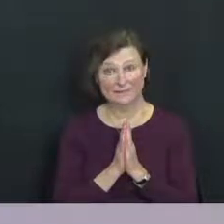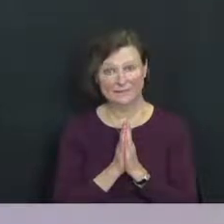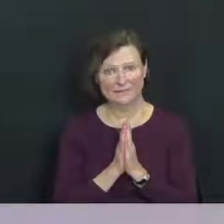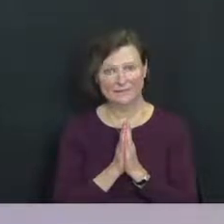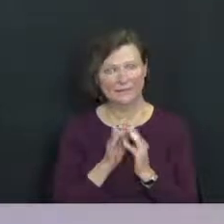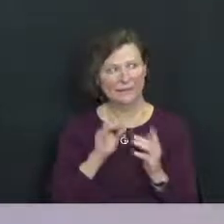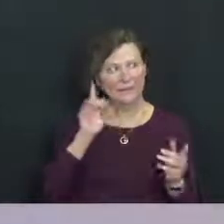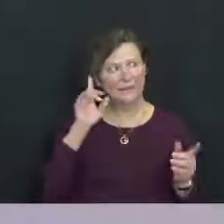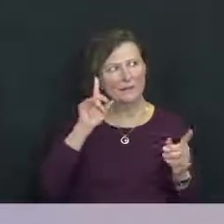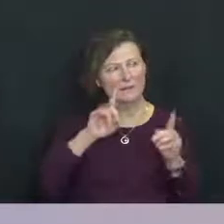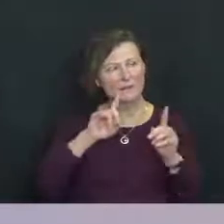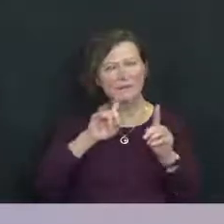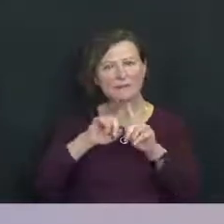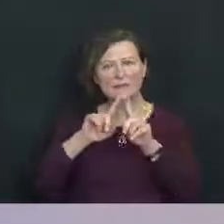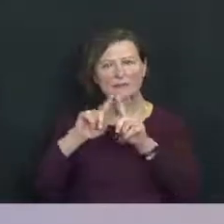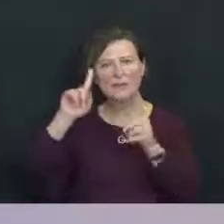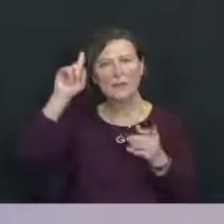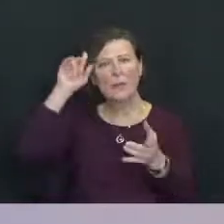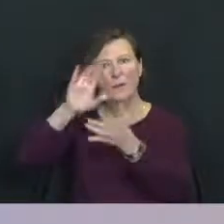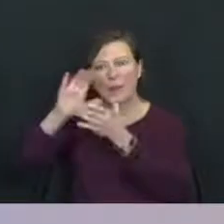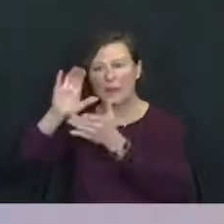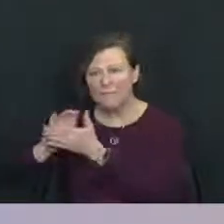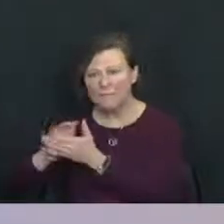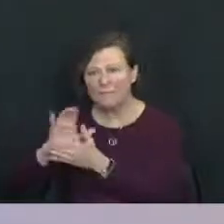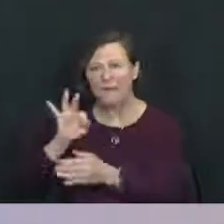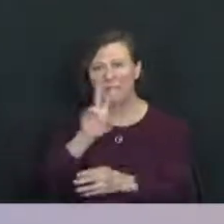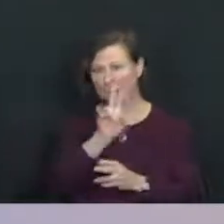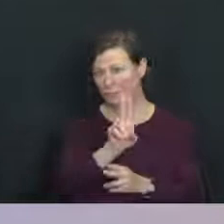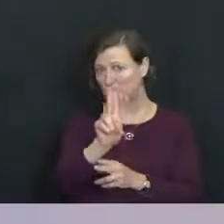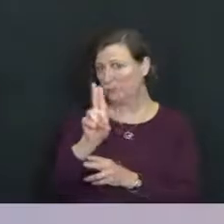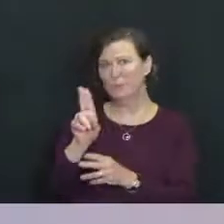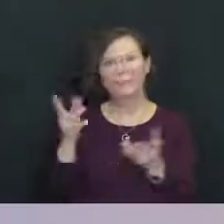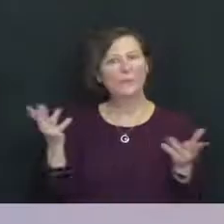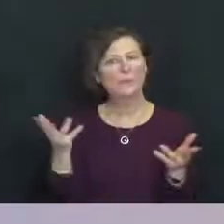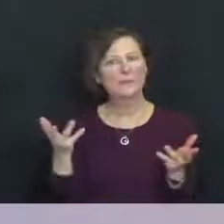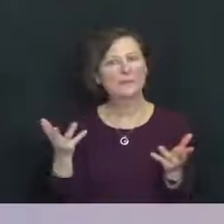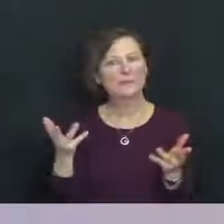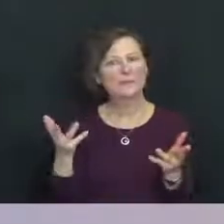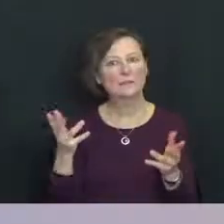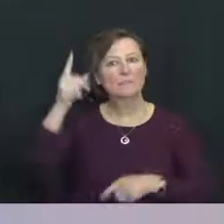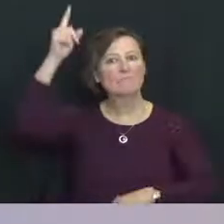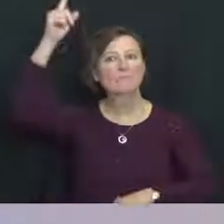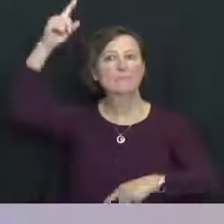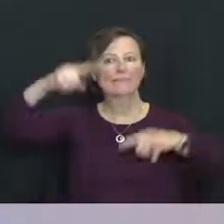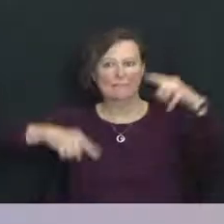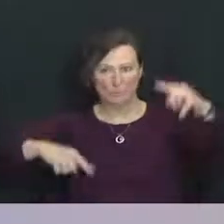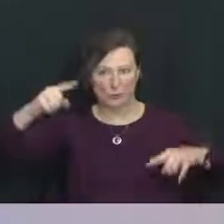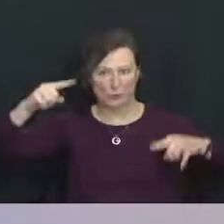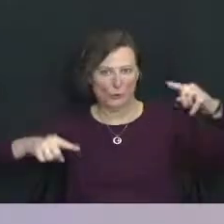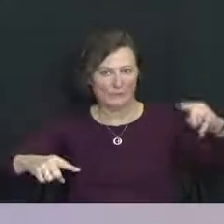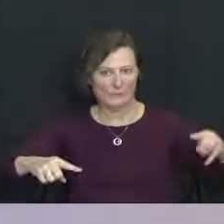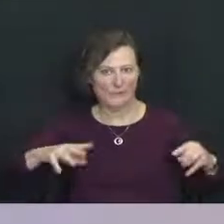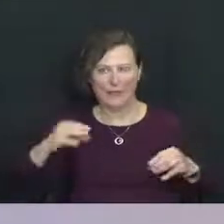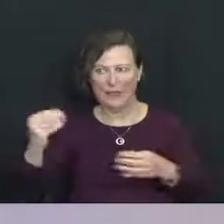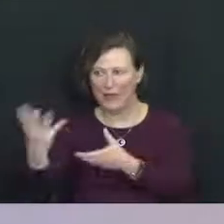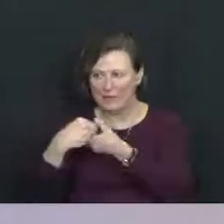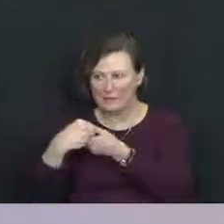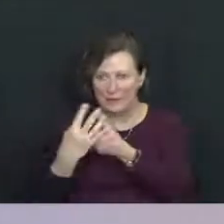The beliefs of Unitarian Universalism are diverse and